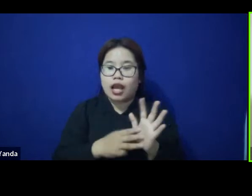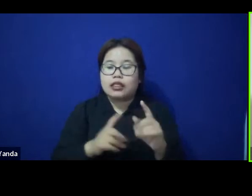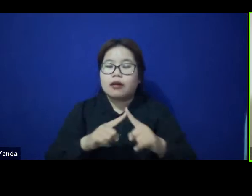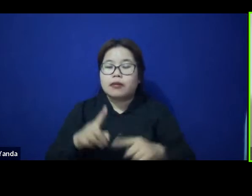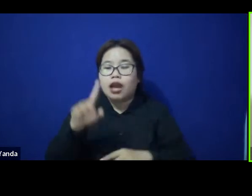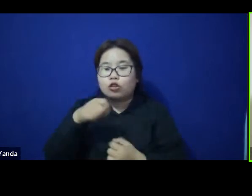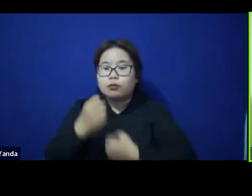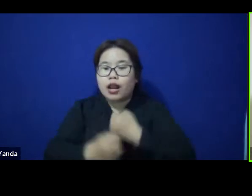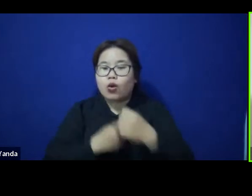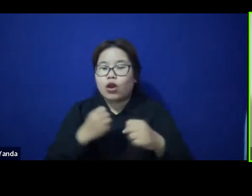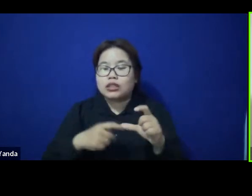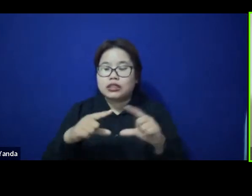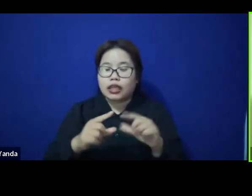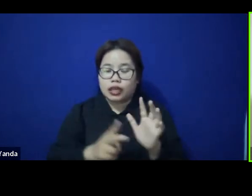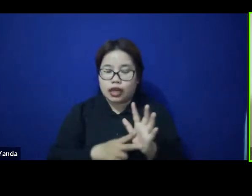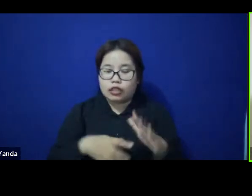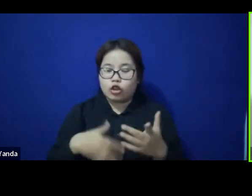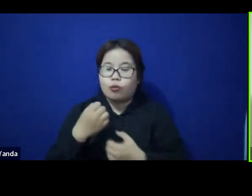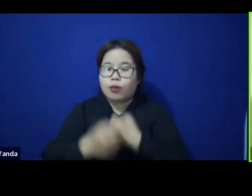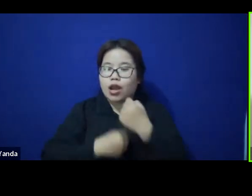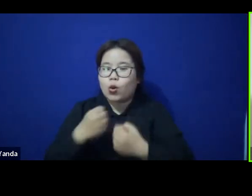more. And